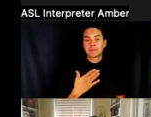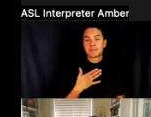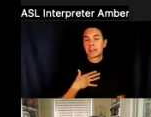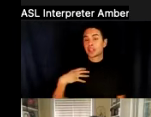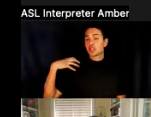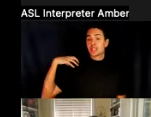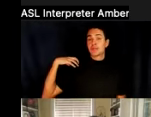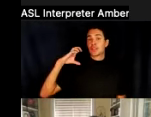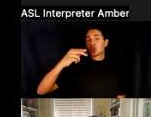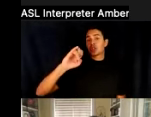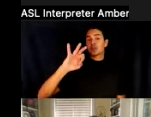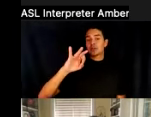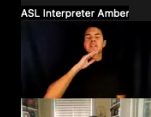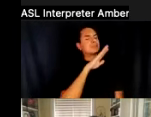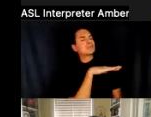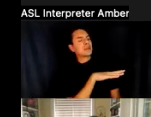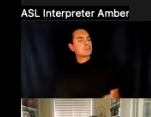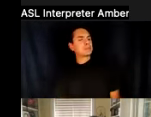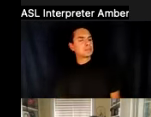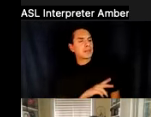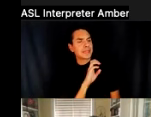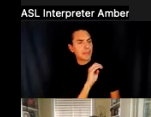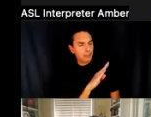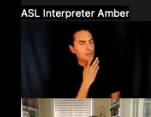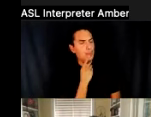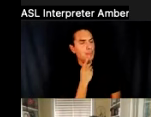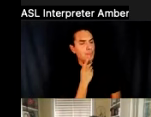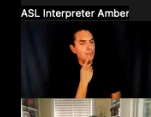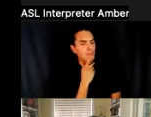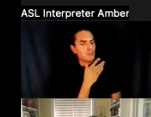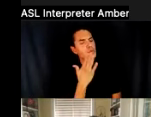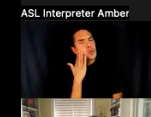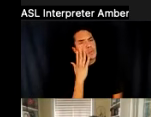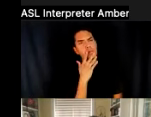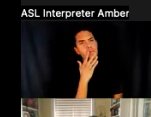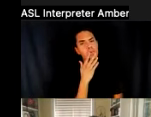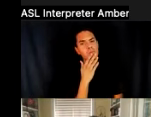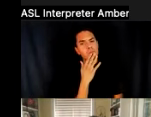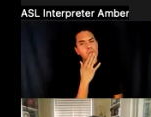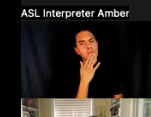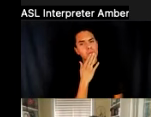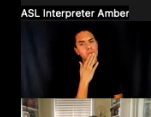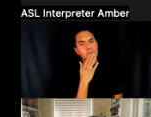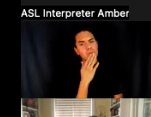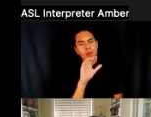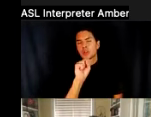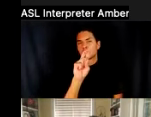said, "Hey, Deb, is Sue Smith in your